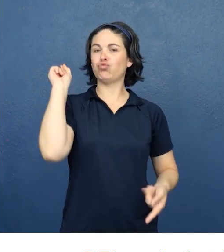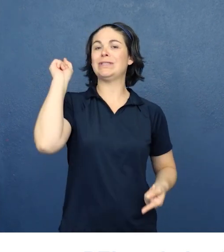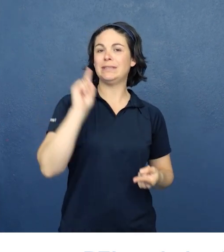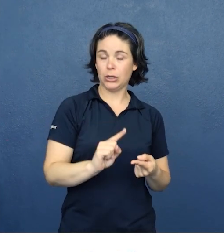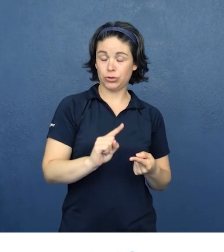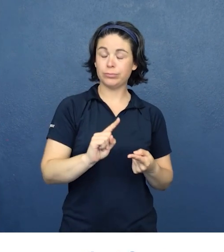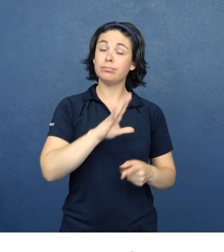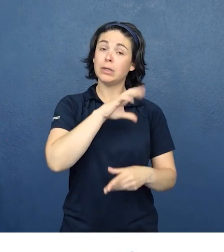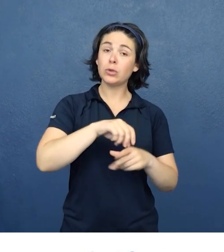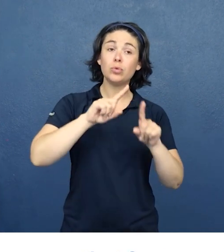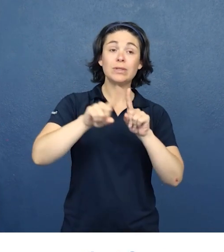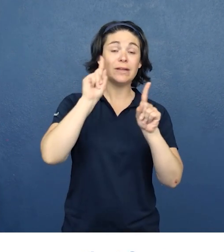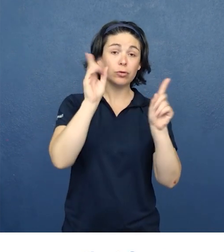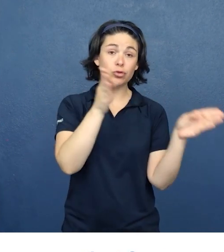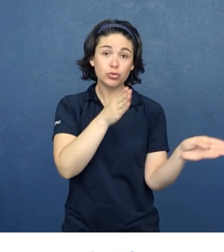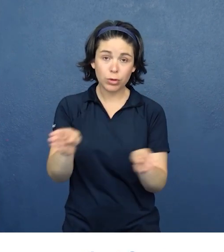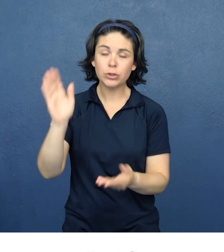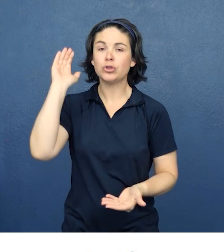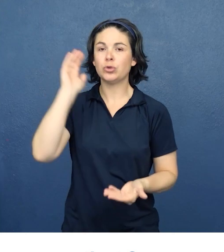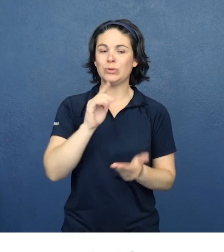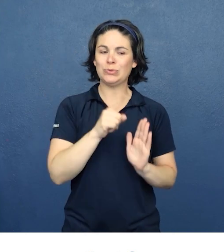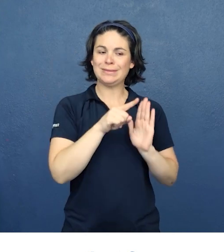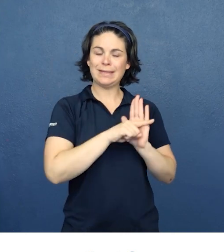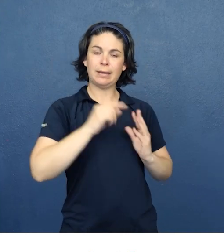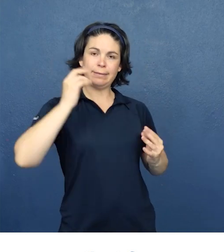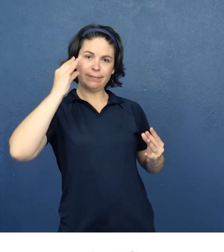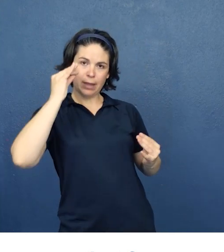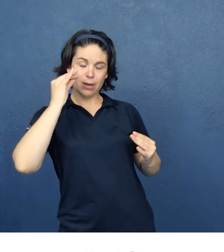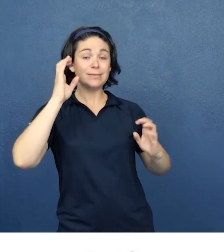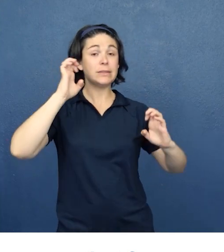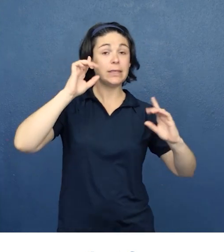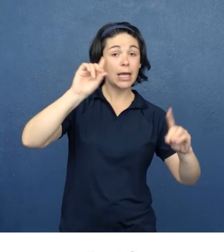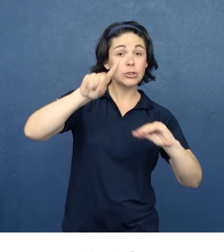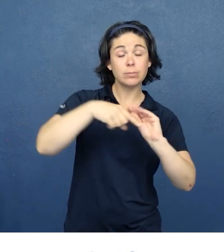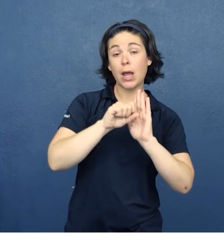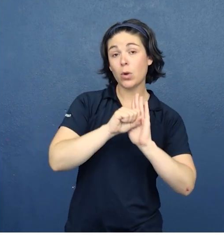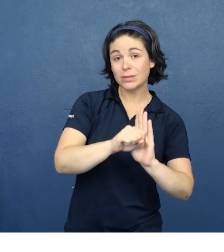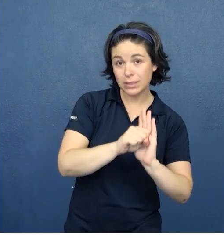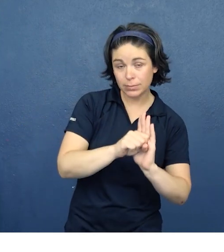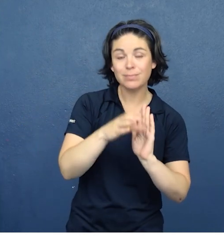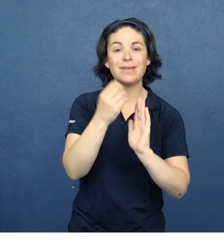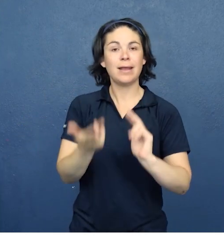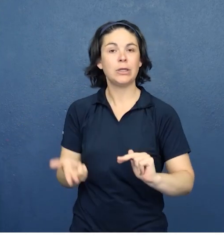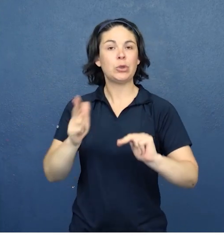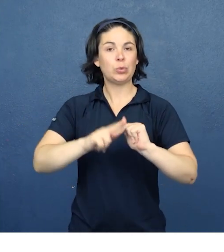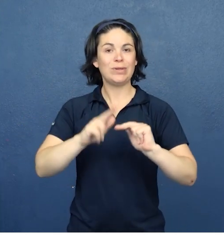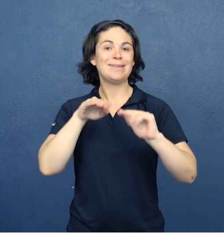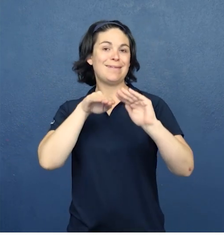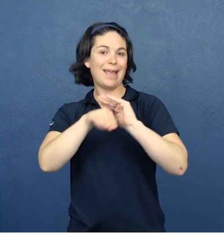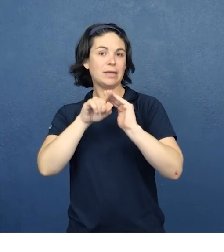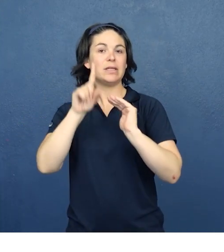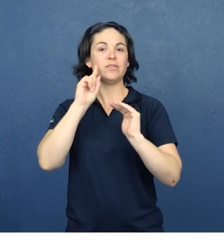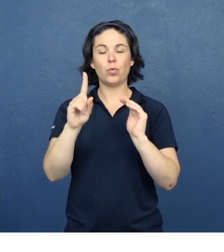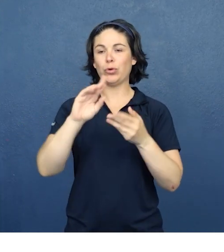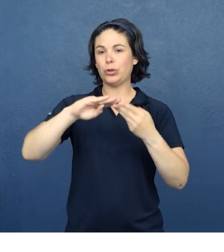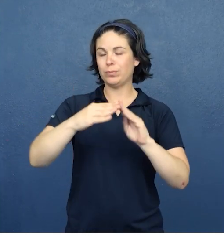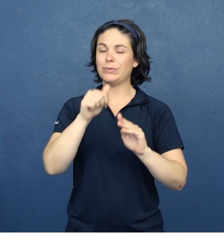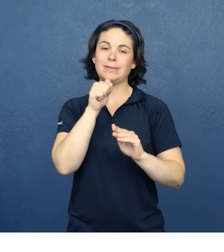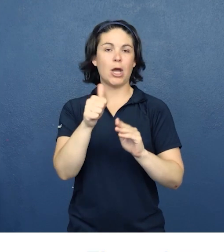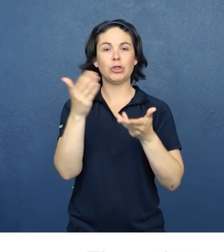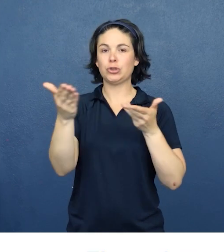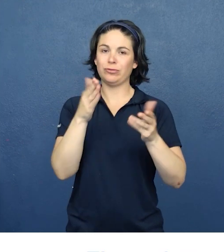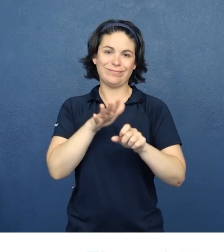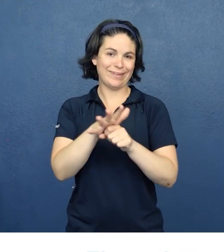different strategies that focus on mental health stigma reduction, education about mental health symptoms, and increasing access for underserved communities.